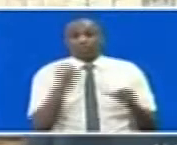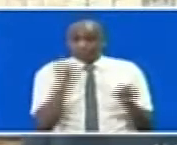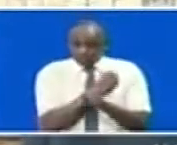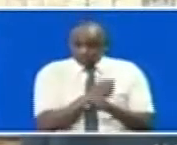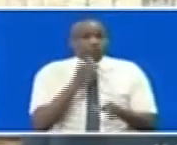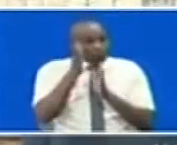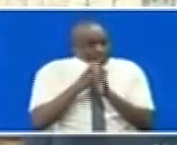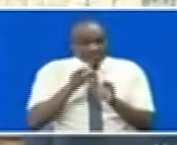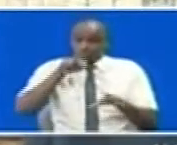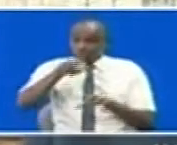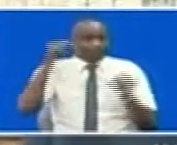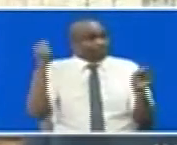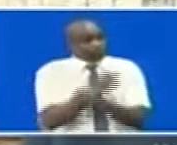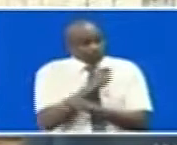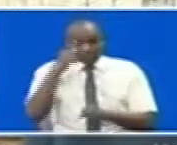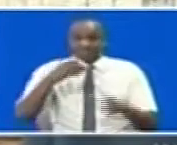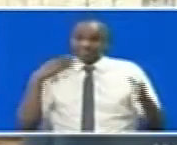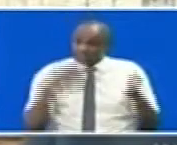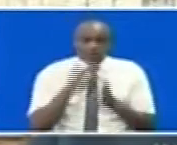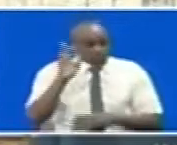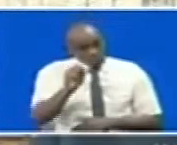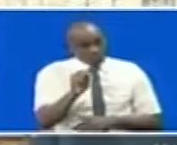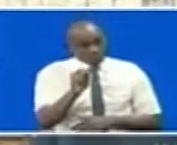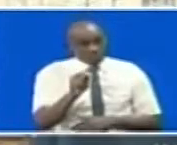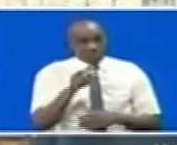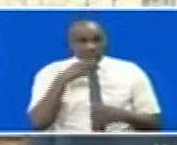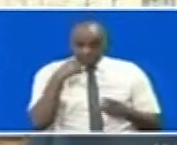tupite kwa leo, tukaambiwa tuvuke hapo kwa leo.